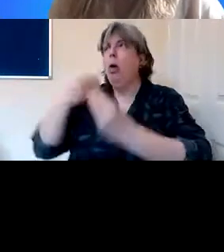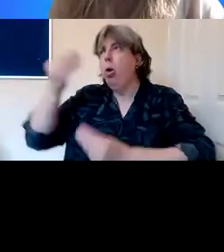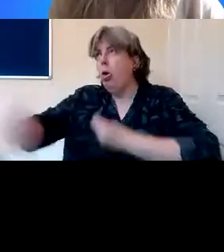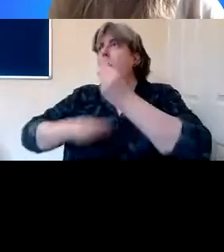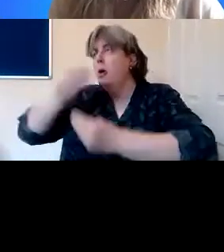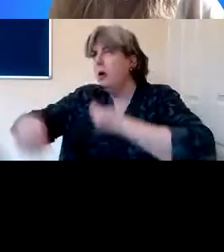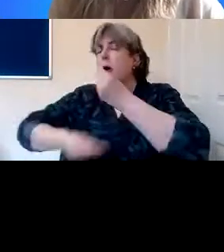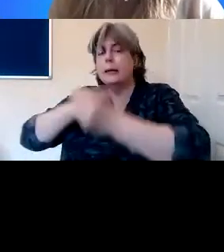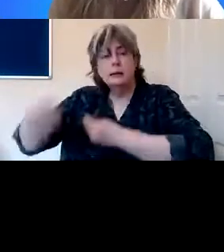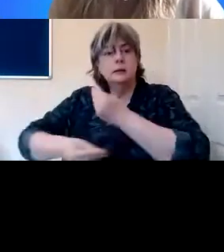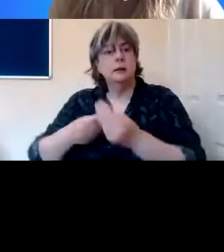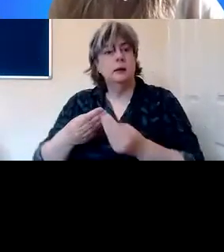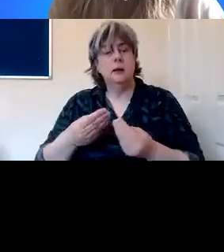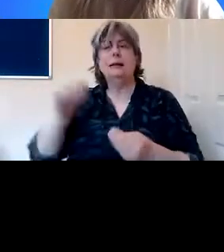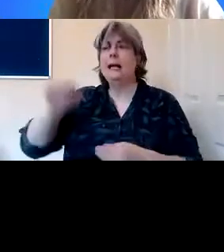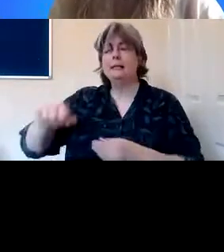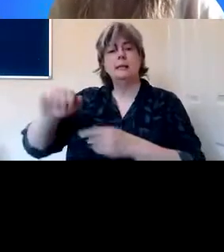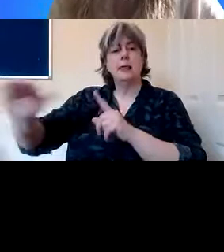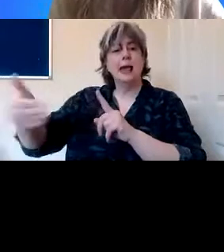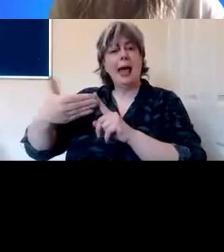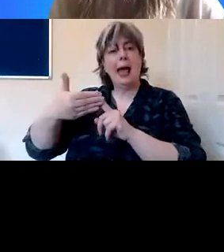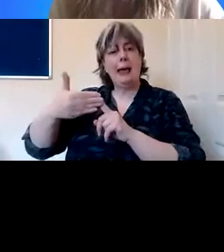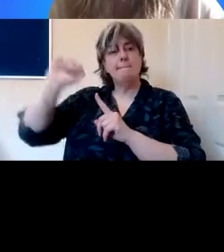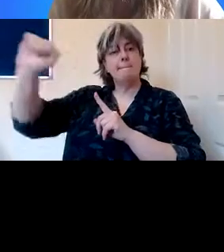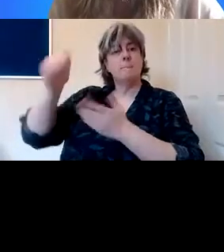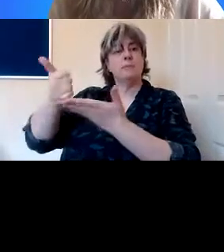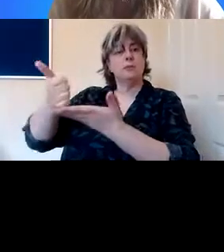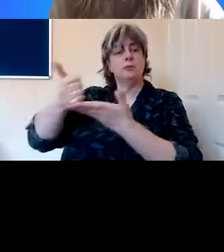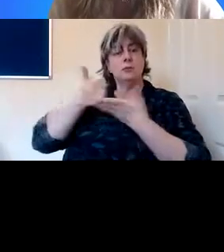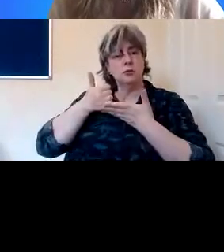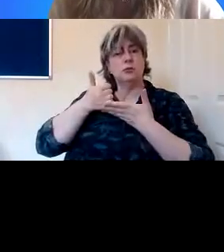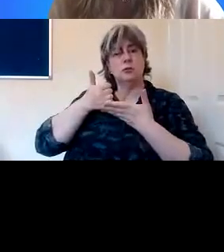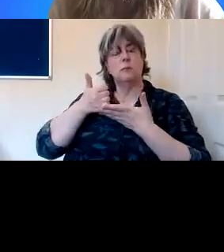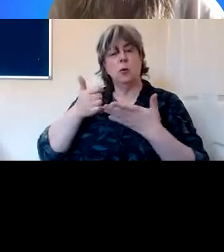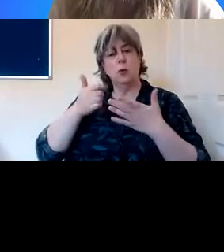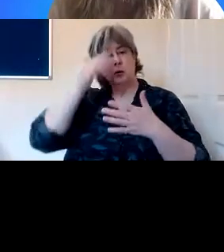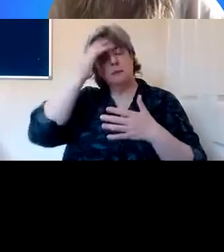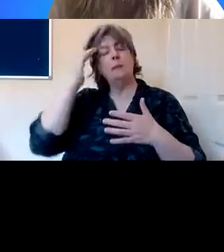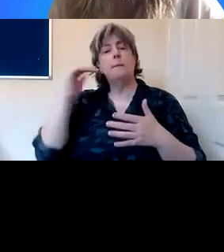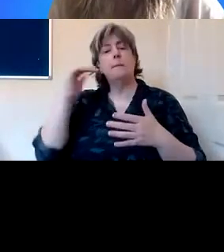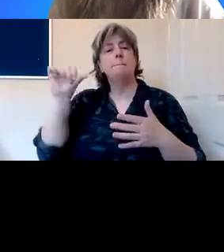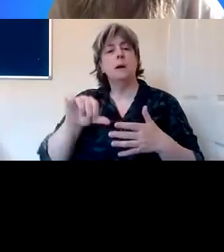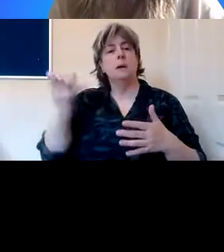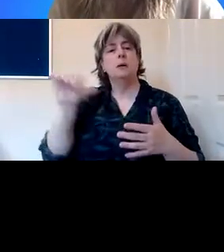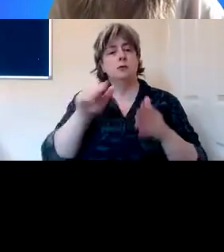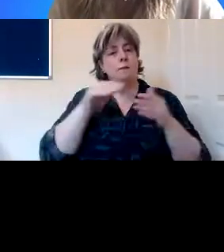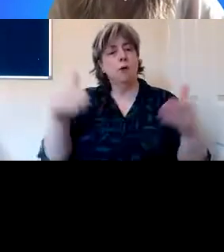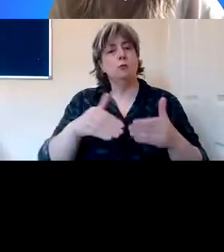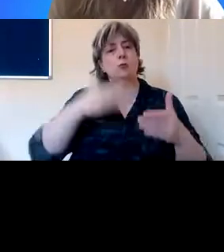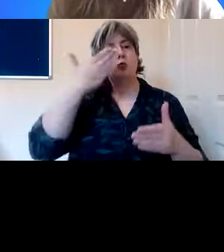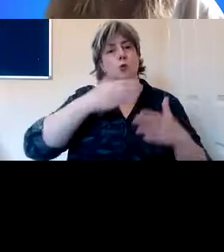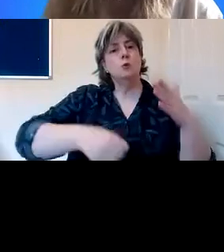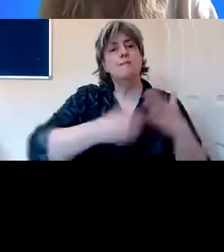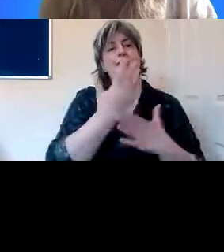even if the aim is to support us, ultimately drive that school development instead. And we also